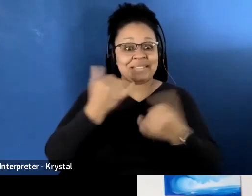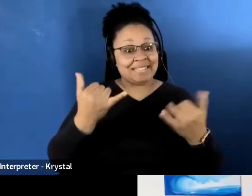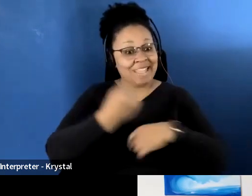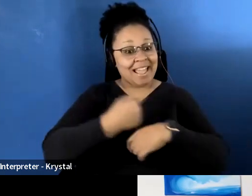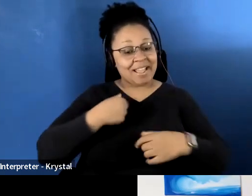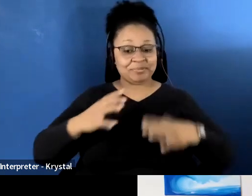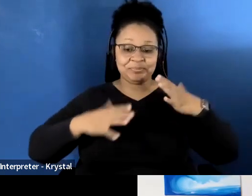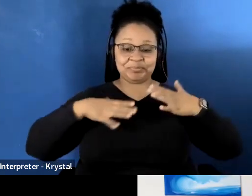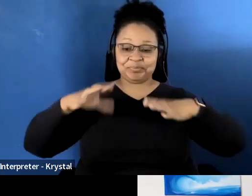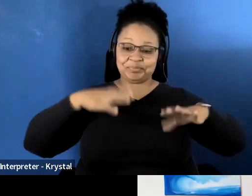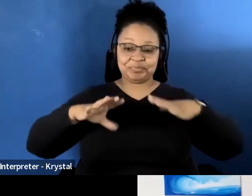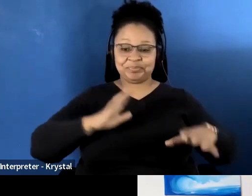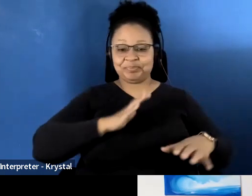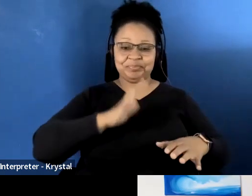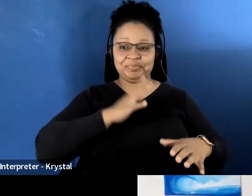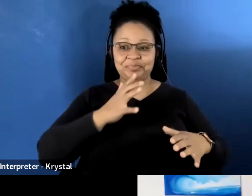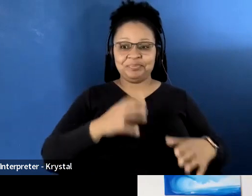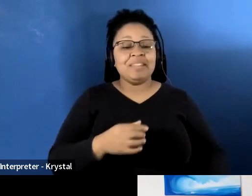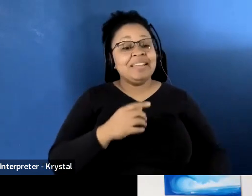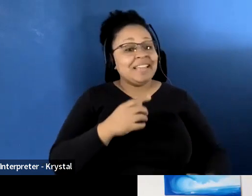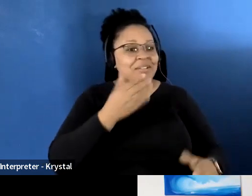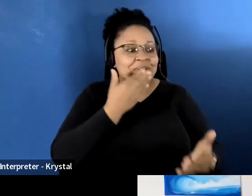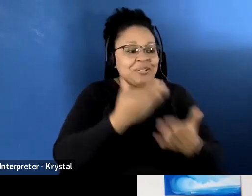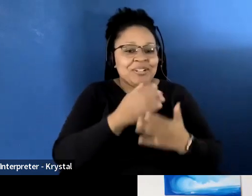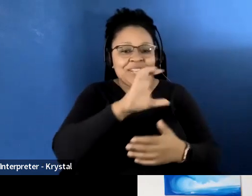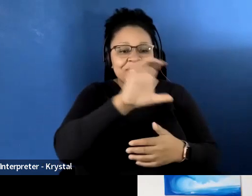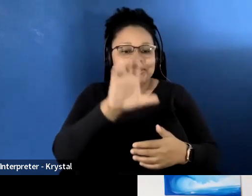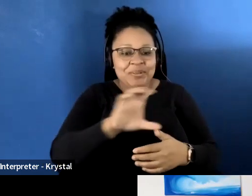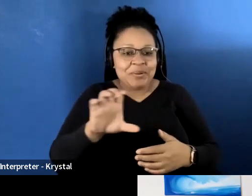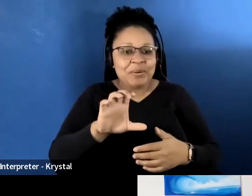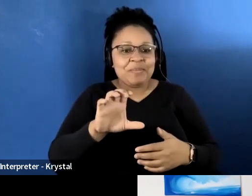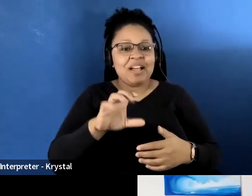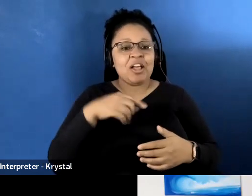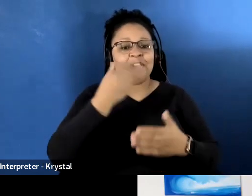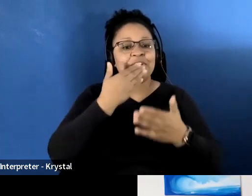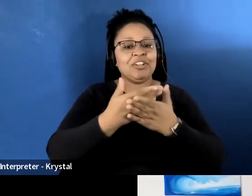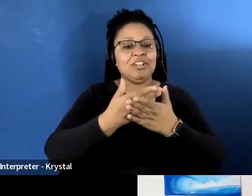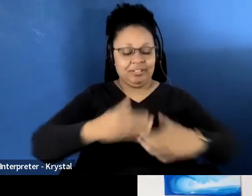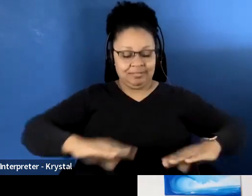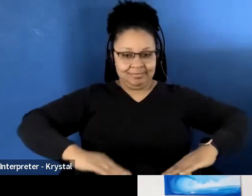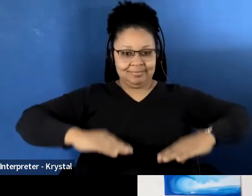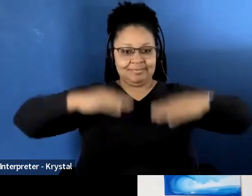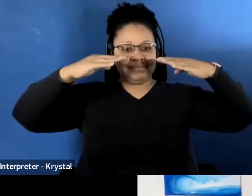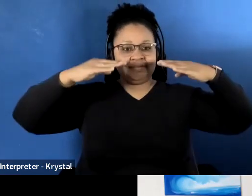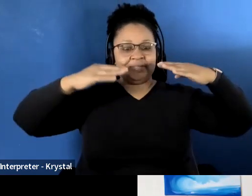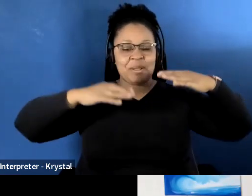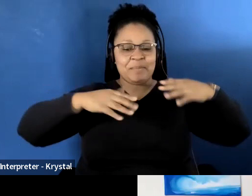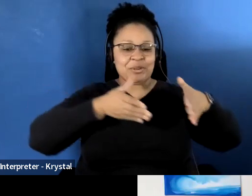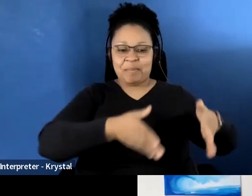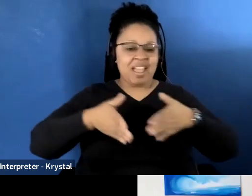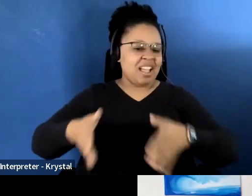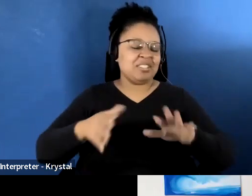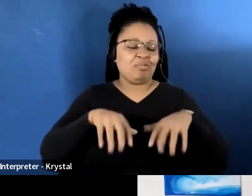one nice thing about Zoom is you only have to look dressed from about, the rest can be yoga pants.